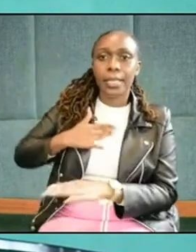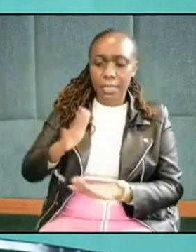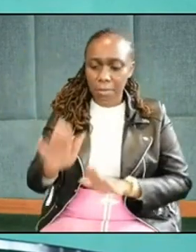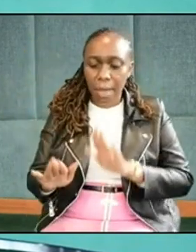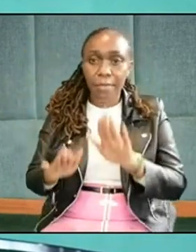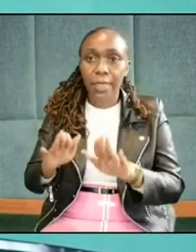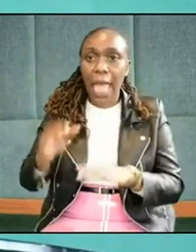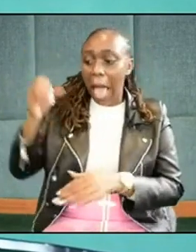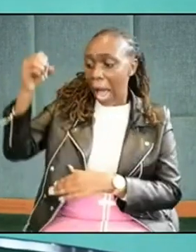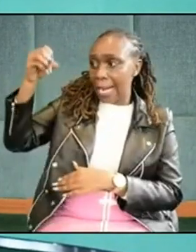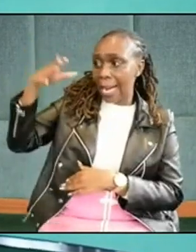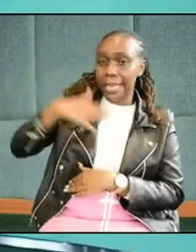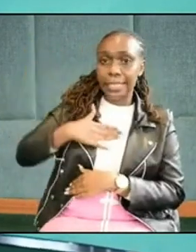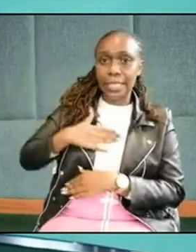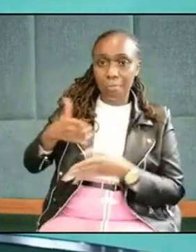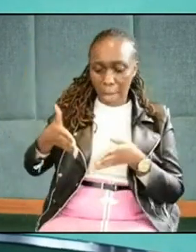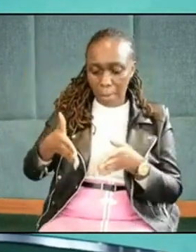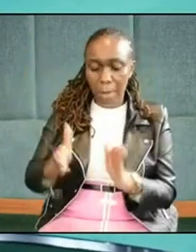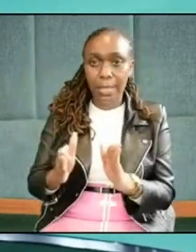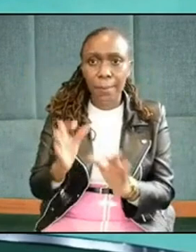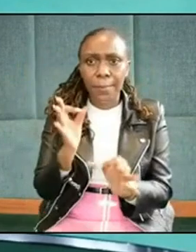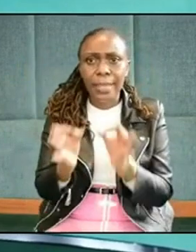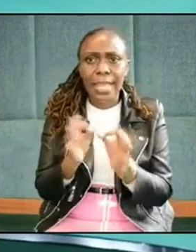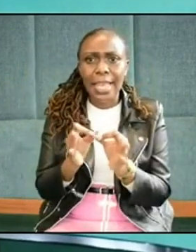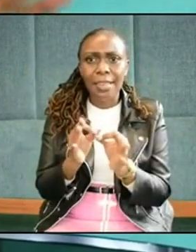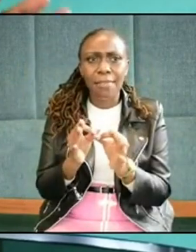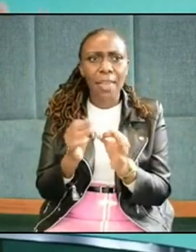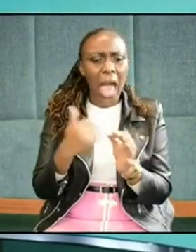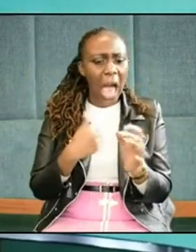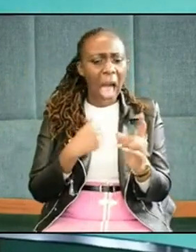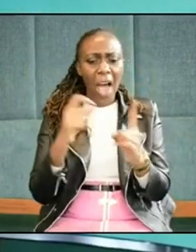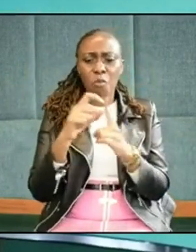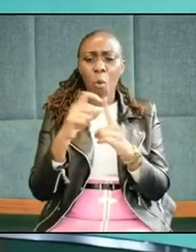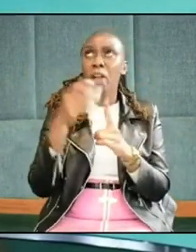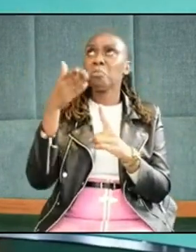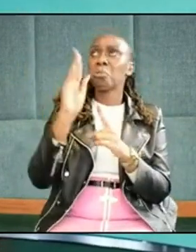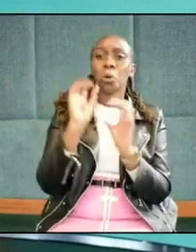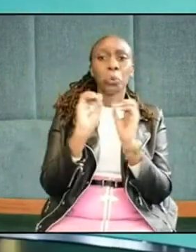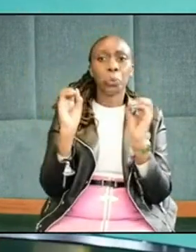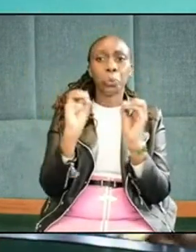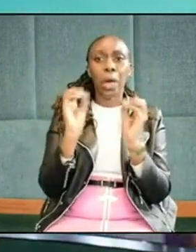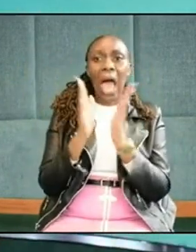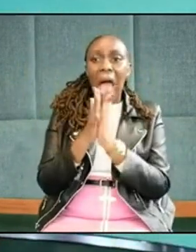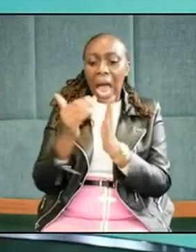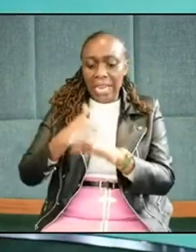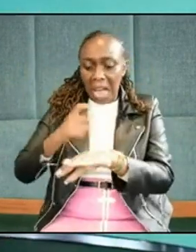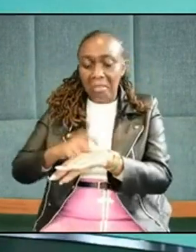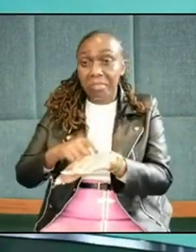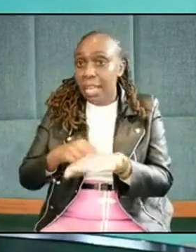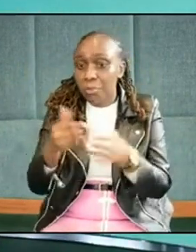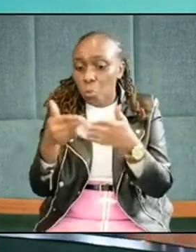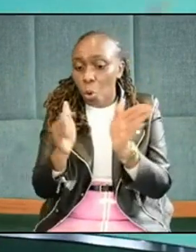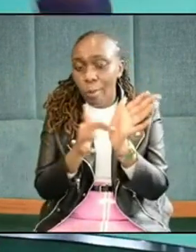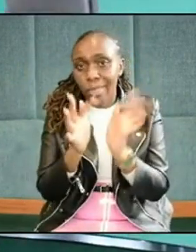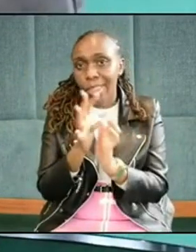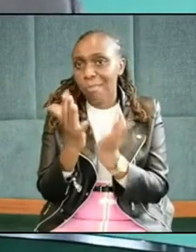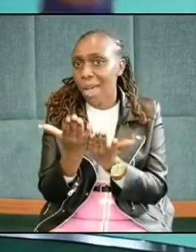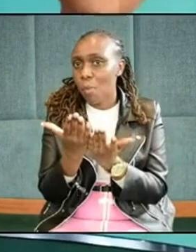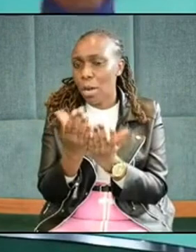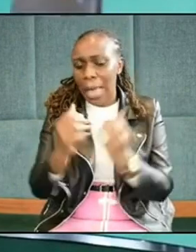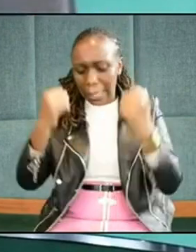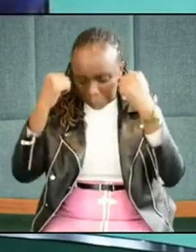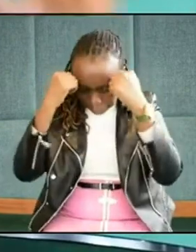a light unto my path. If you don't have the word of God and you have no time to open the word of God